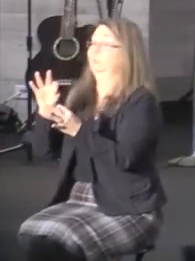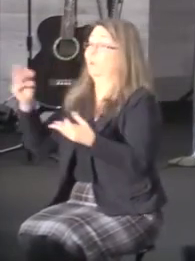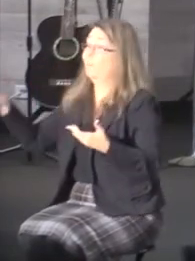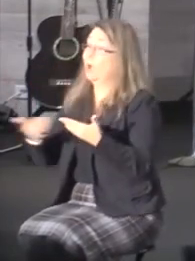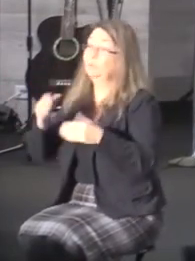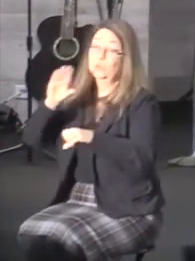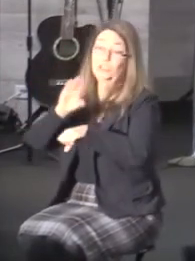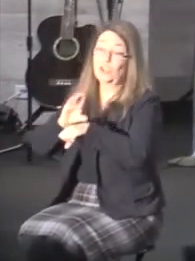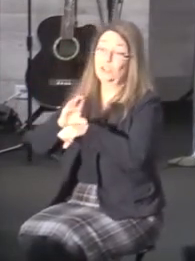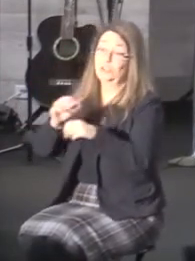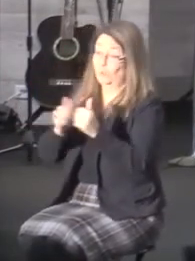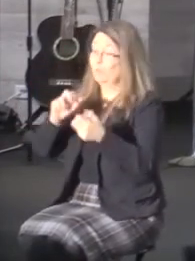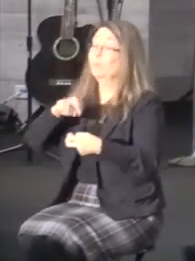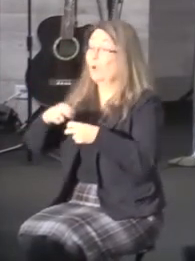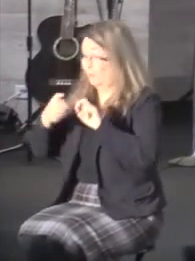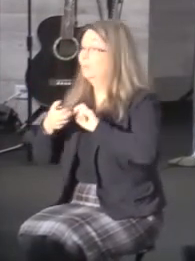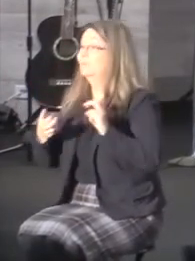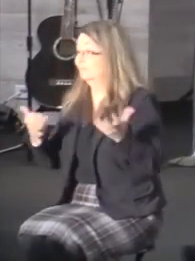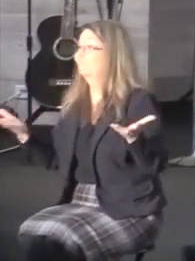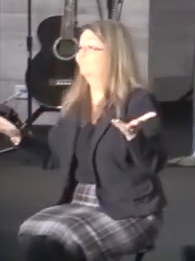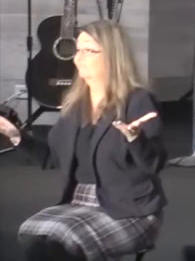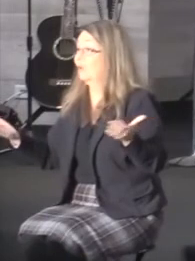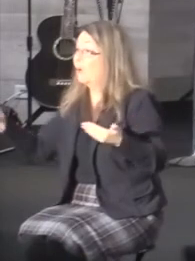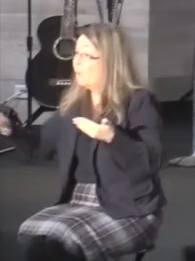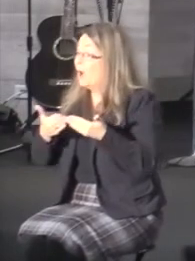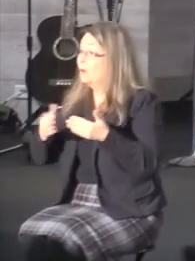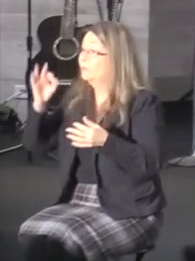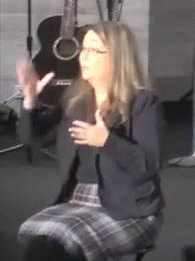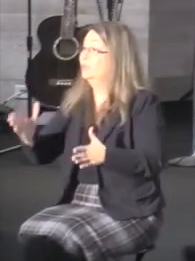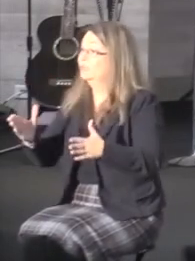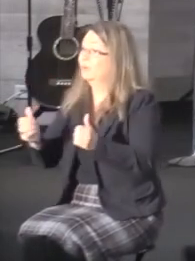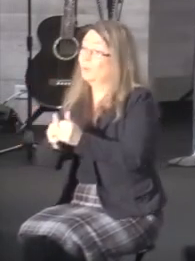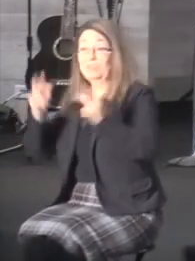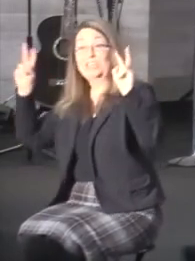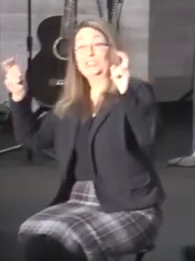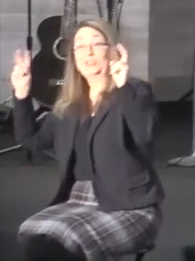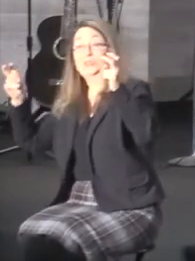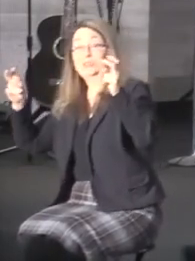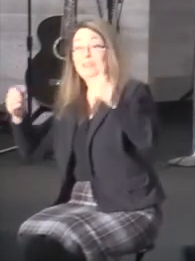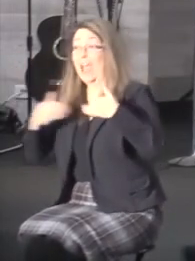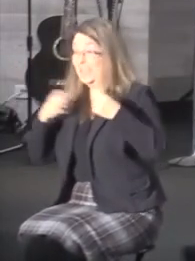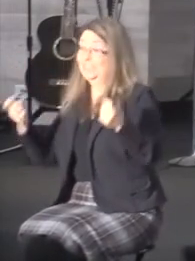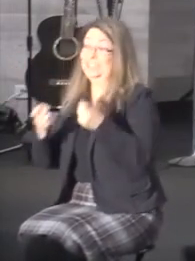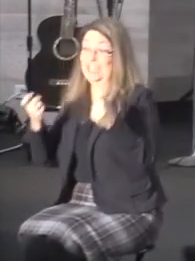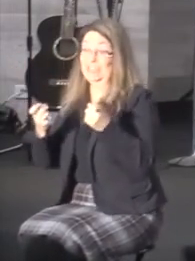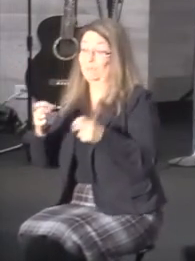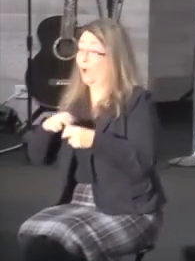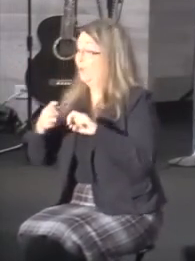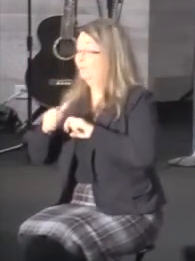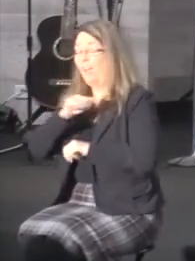to a church that has problems. Welcome to a preacher who's got issues and has sin problems. We all